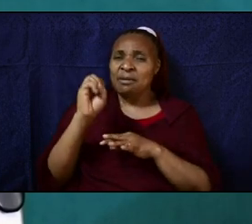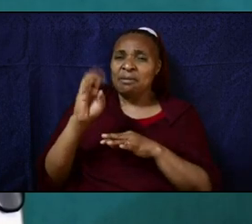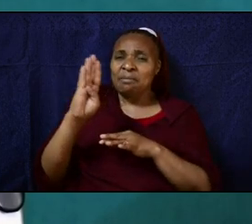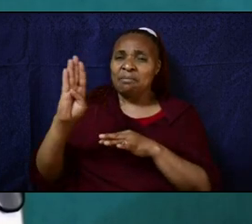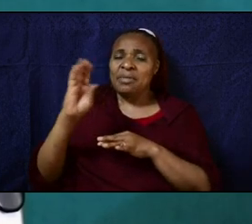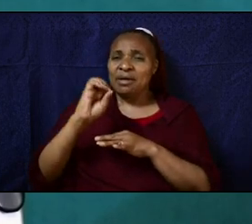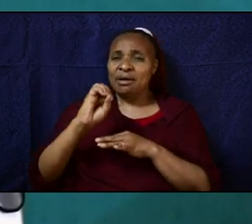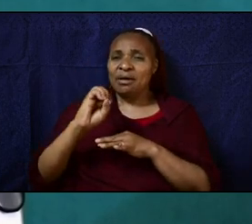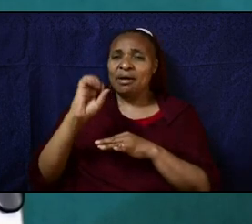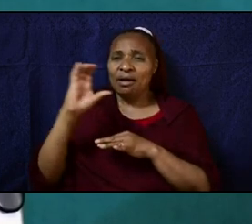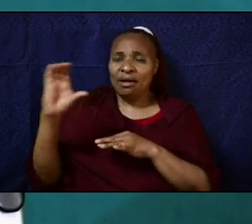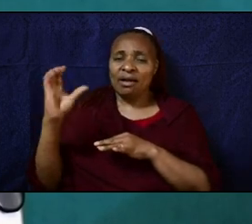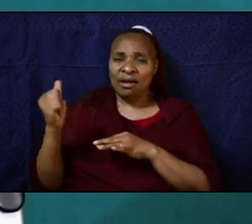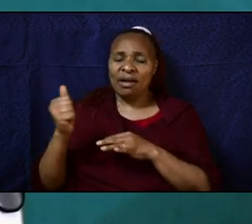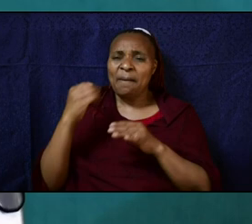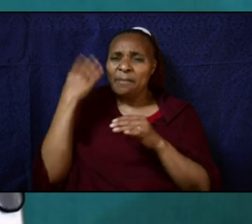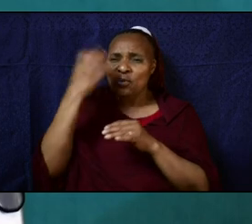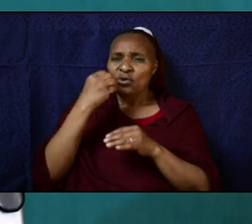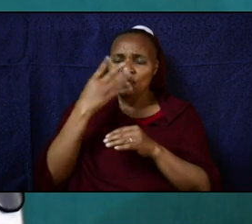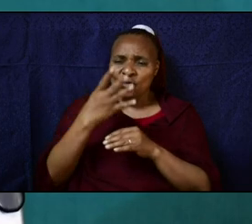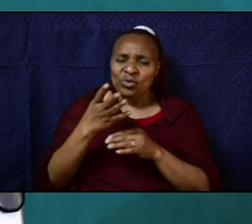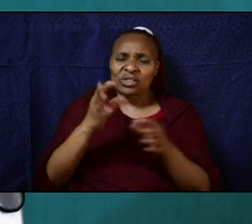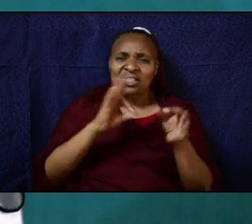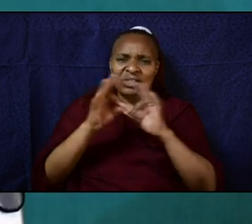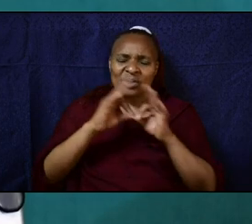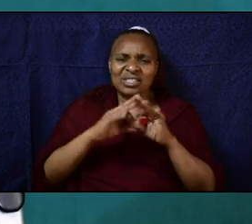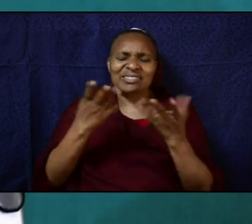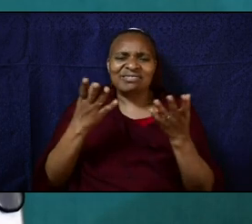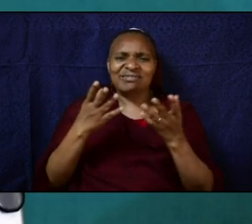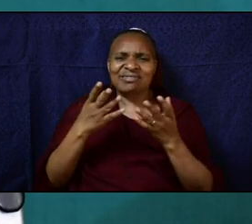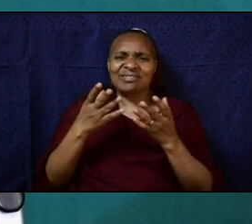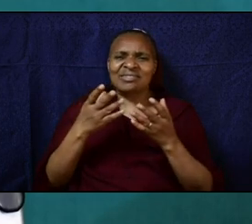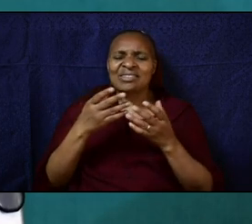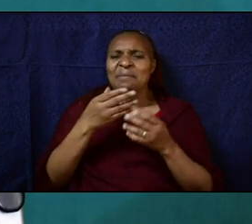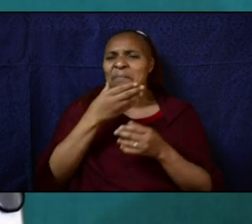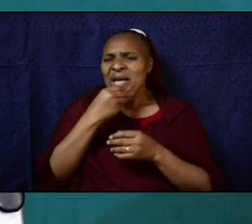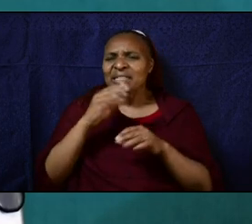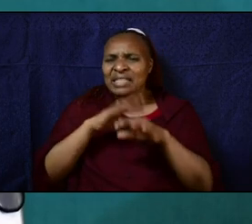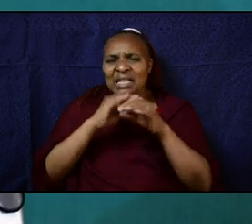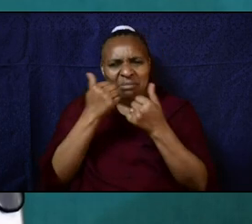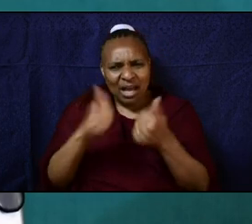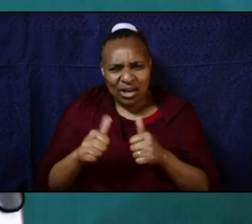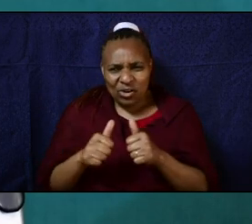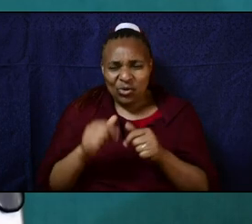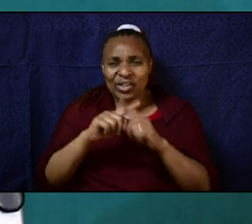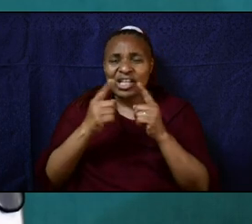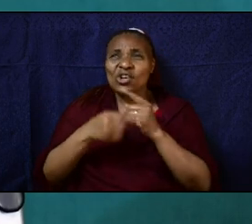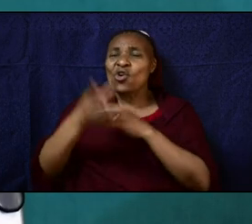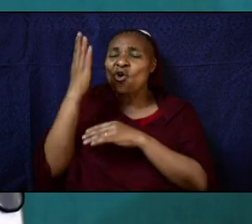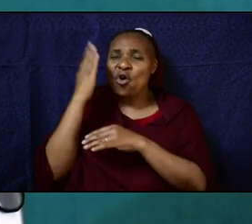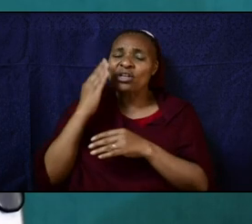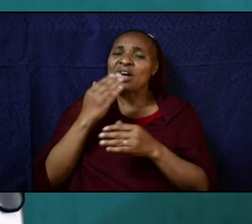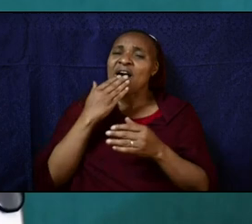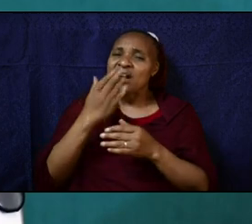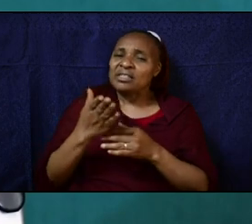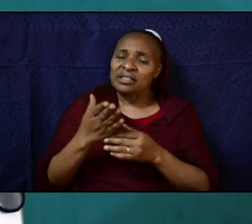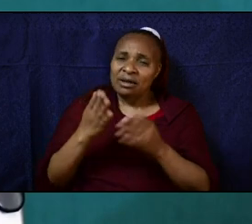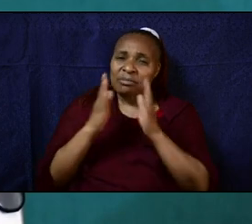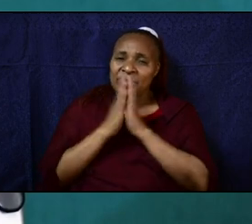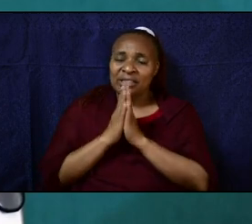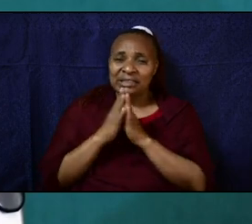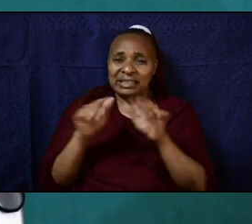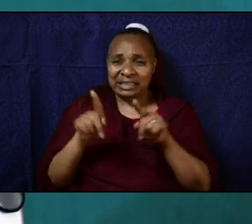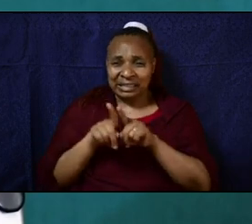and like you said, the beautiful descriptions, she was a virgin, and God really answers our prayers. So even right